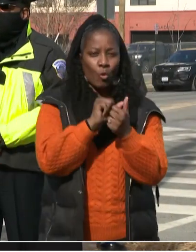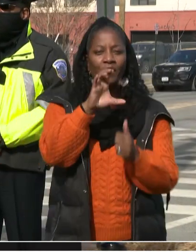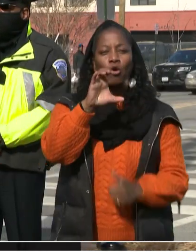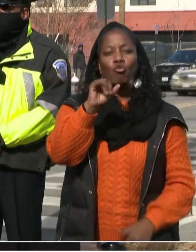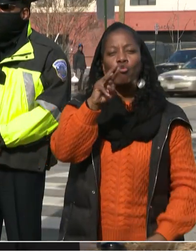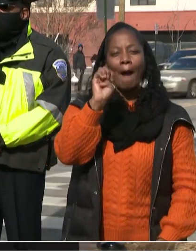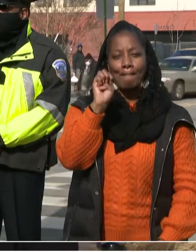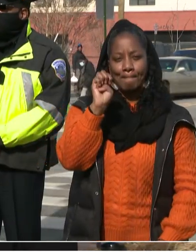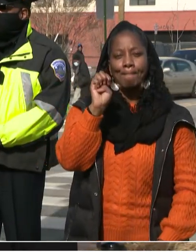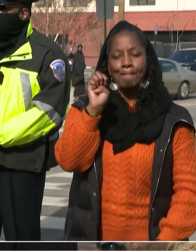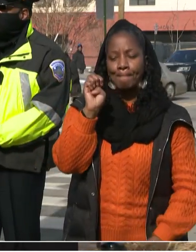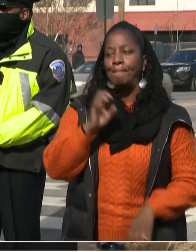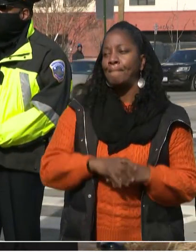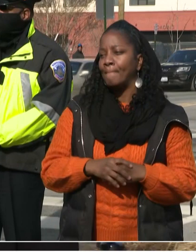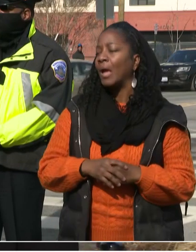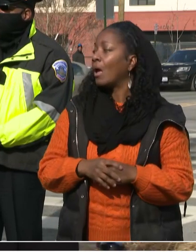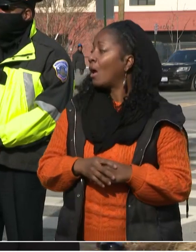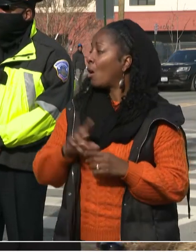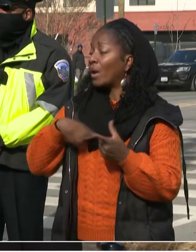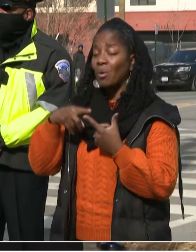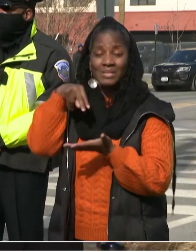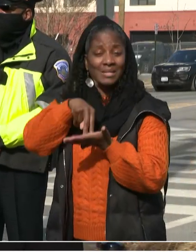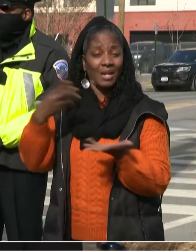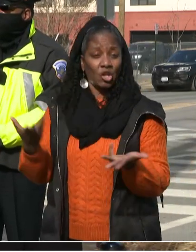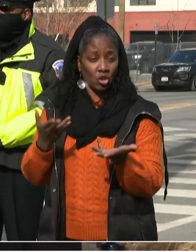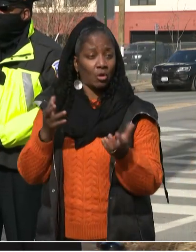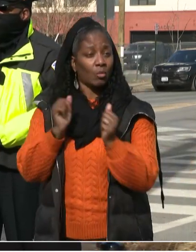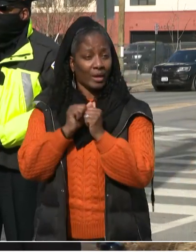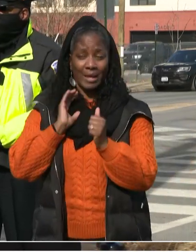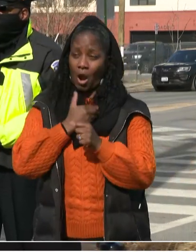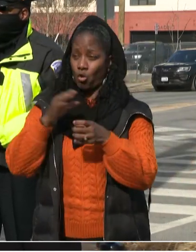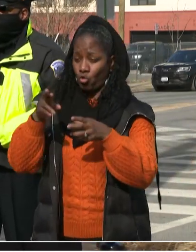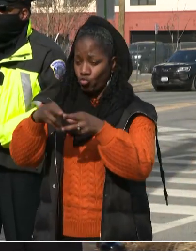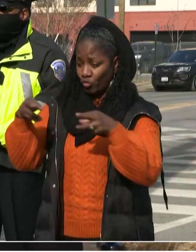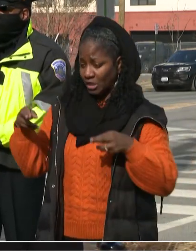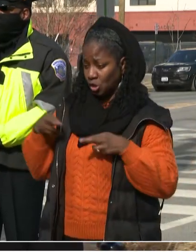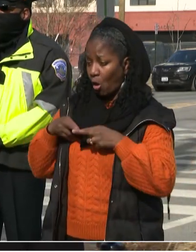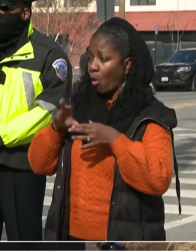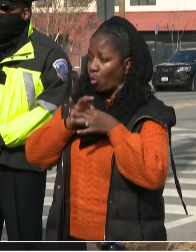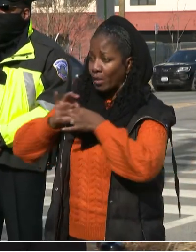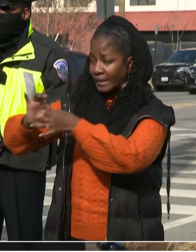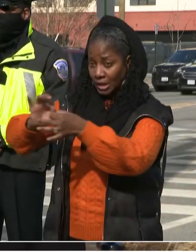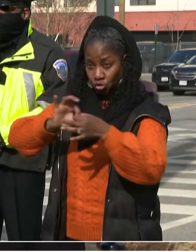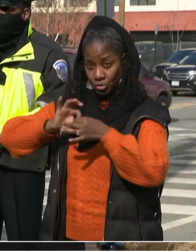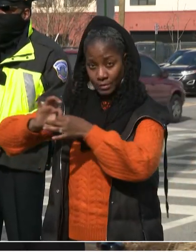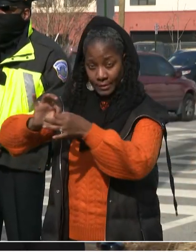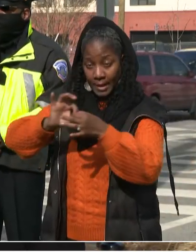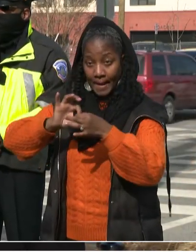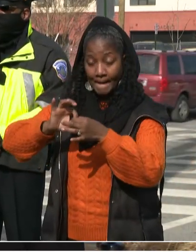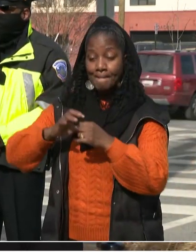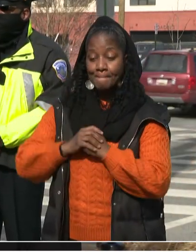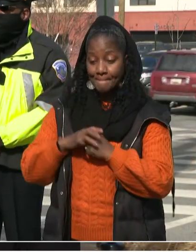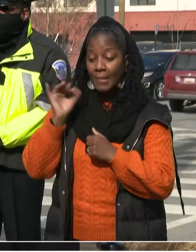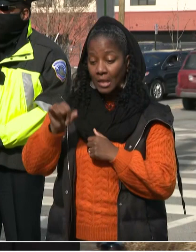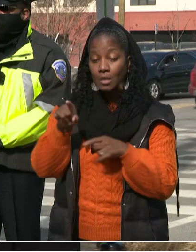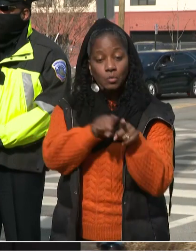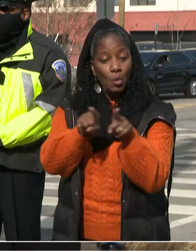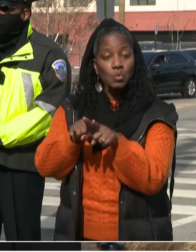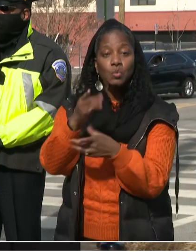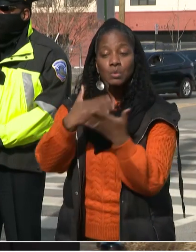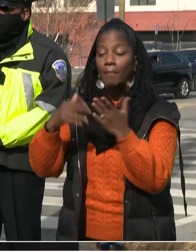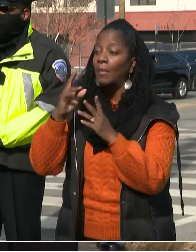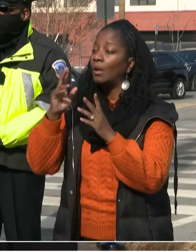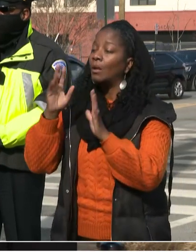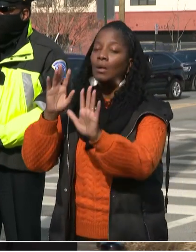was standing here, I mentioned to the chief, like even our regional coordination, which is also these folks and us,